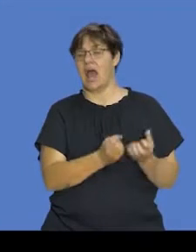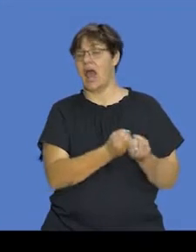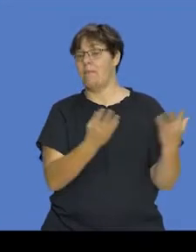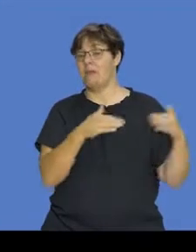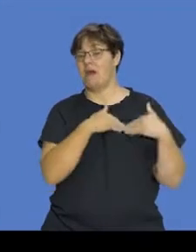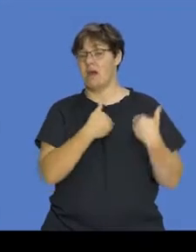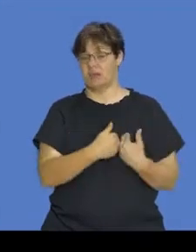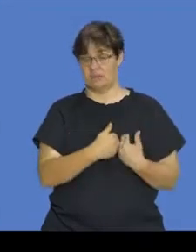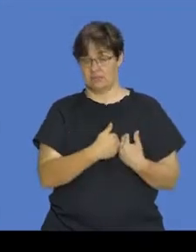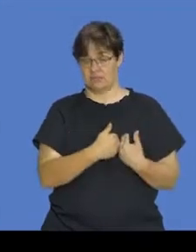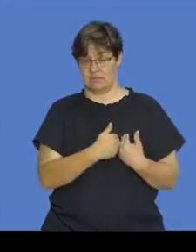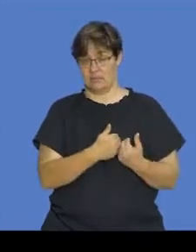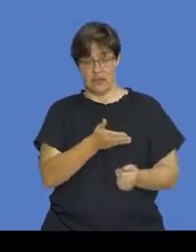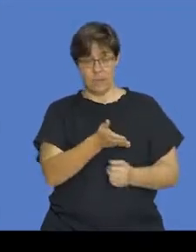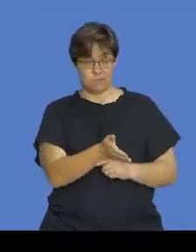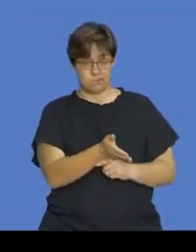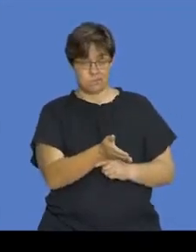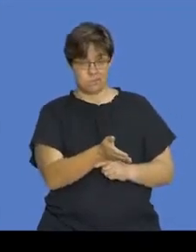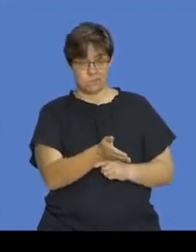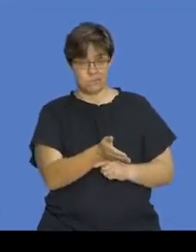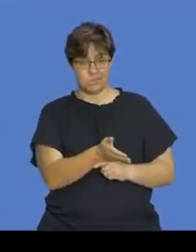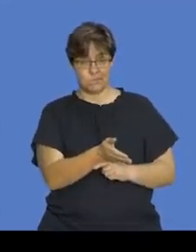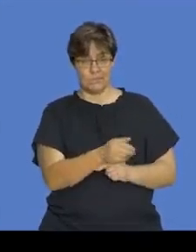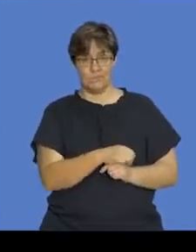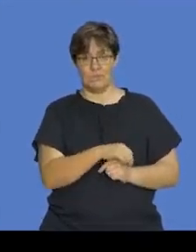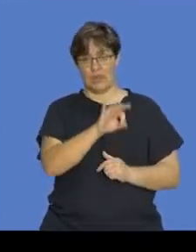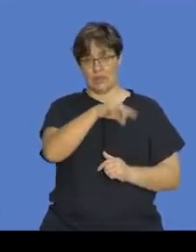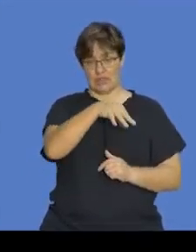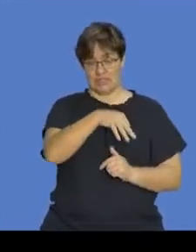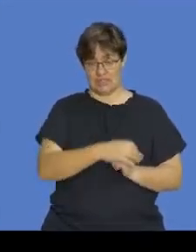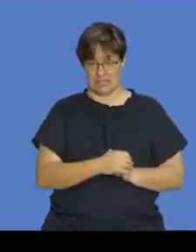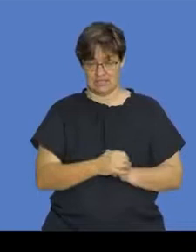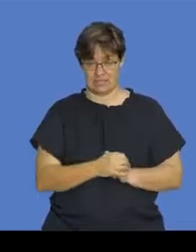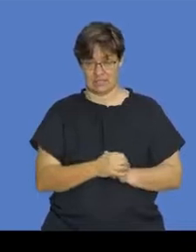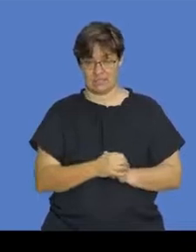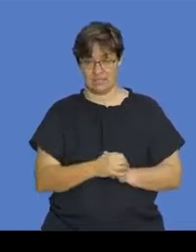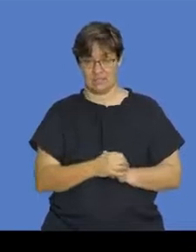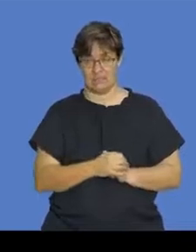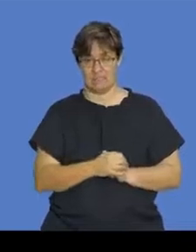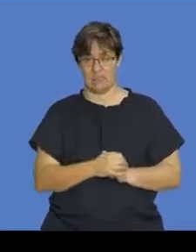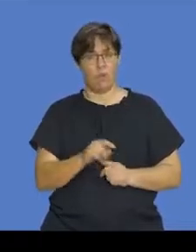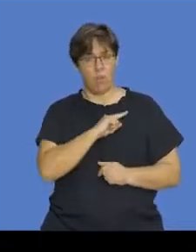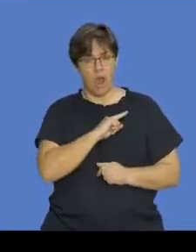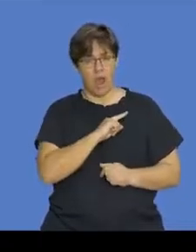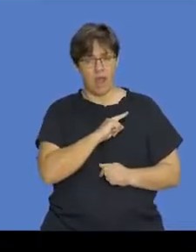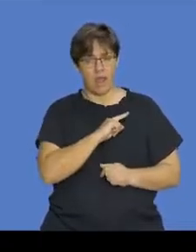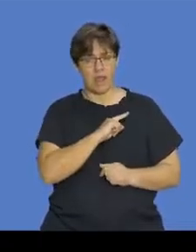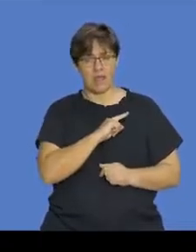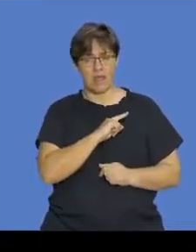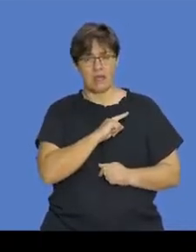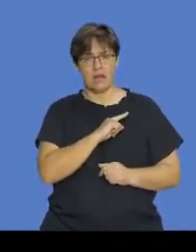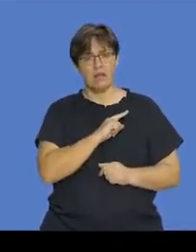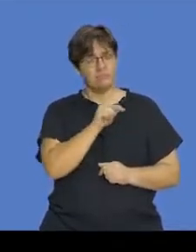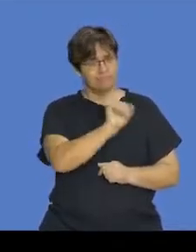of hearts in the deck is going to be 13, because they all belong to the suite